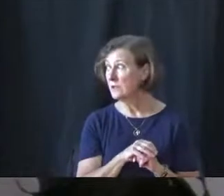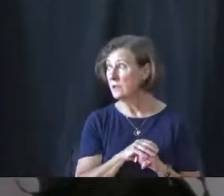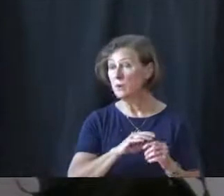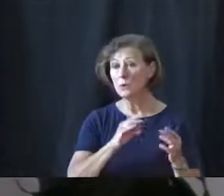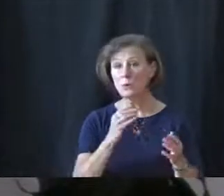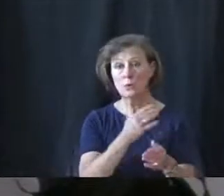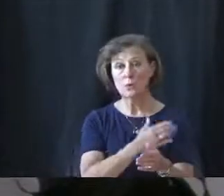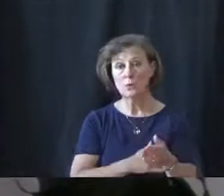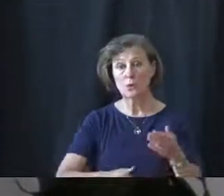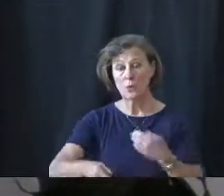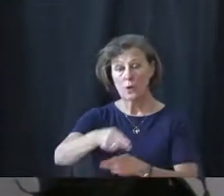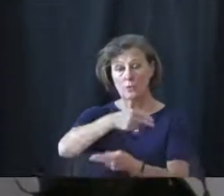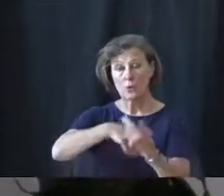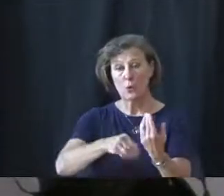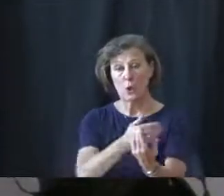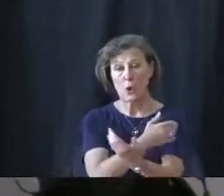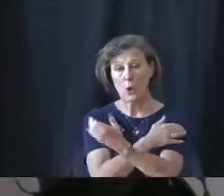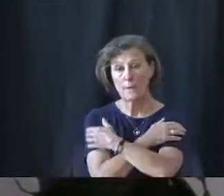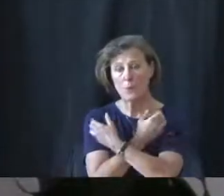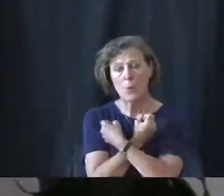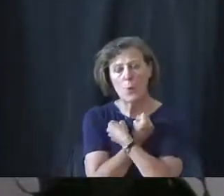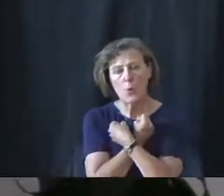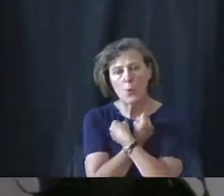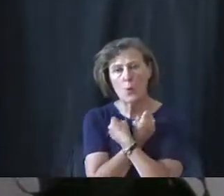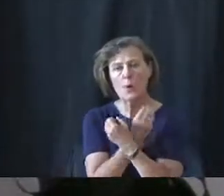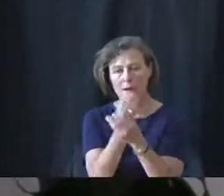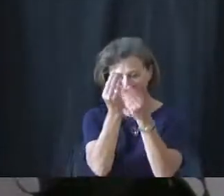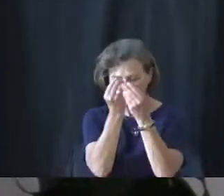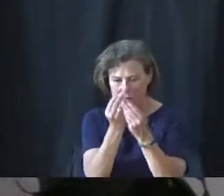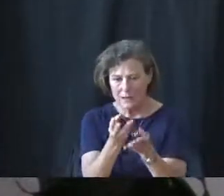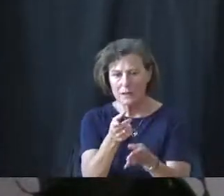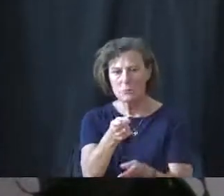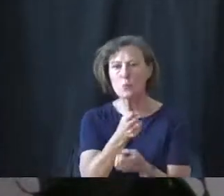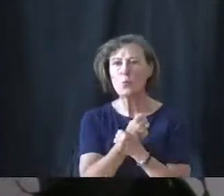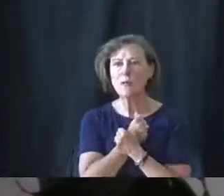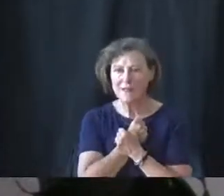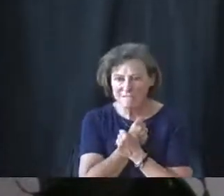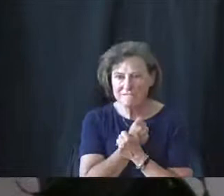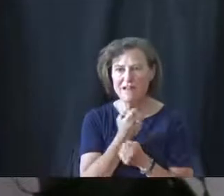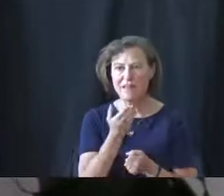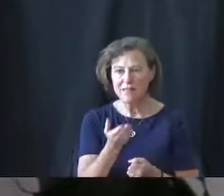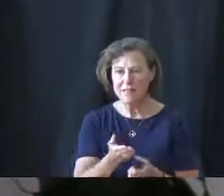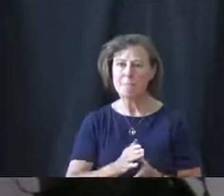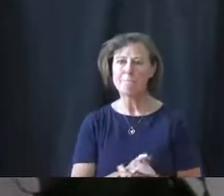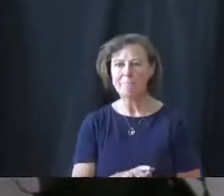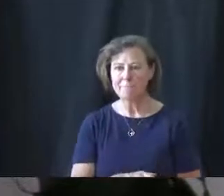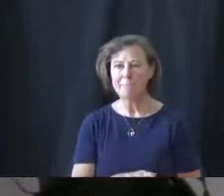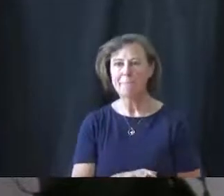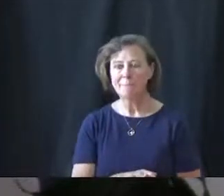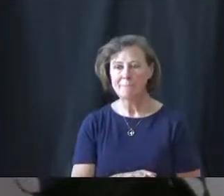arms around them, hold them, and tell them you love them.